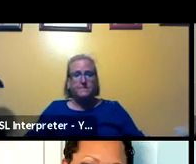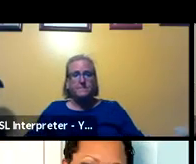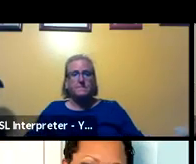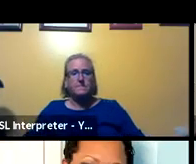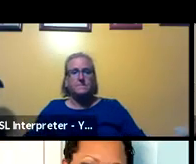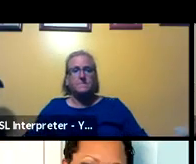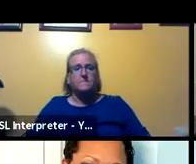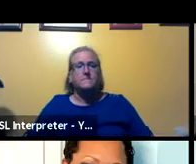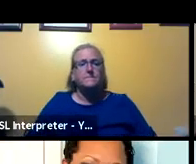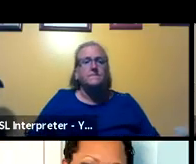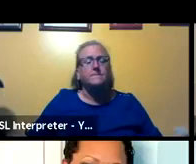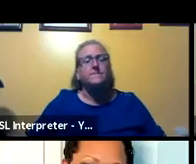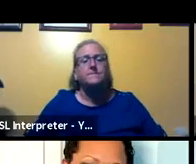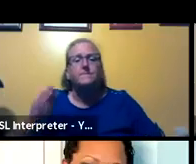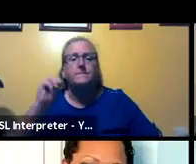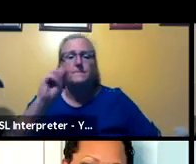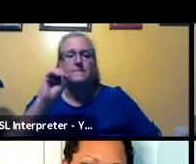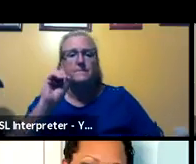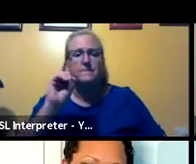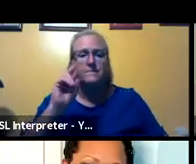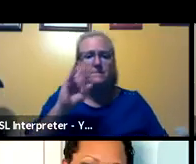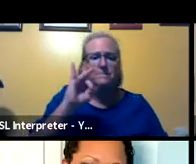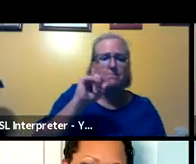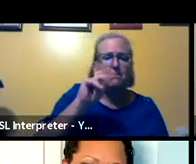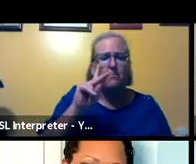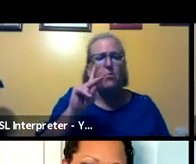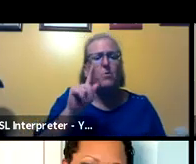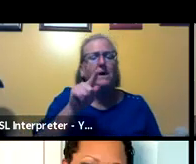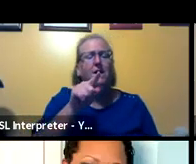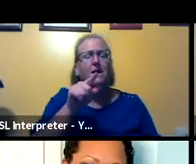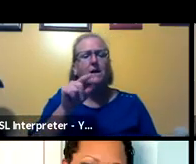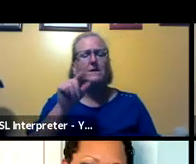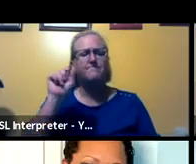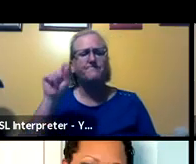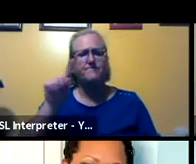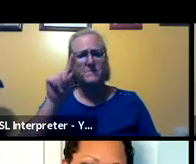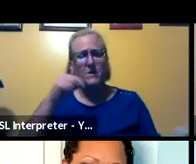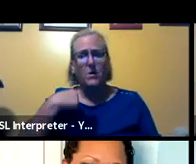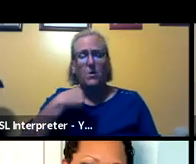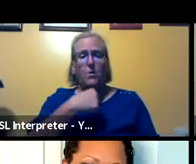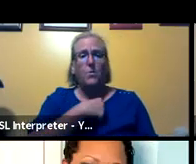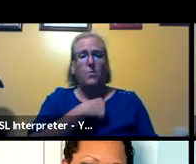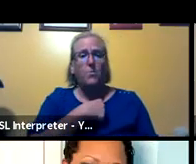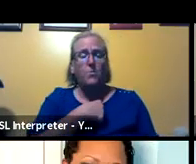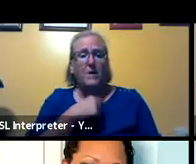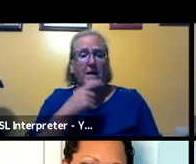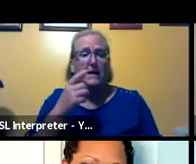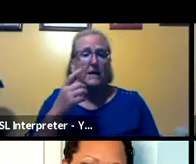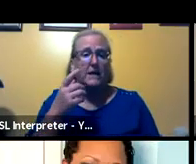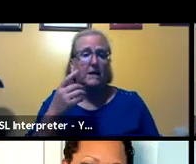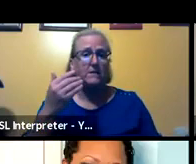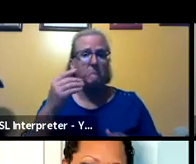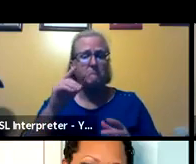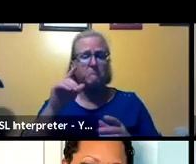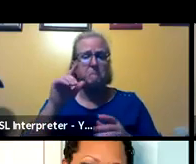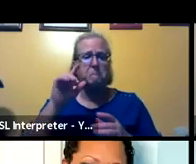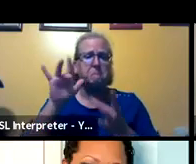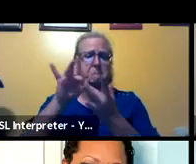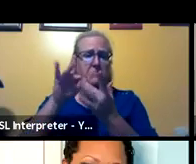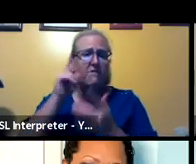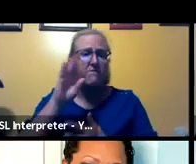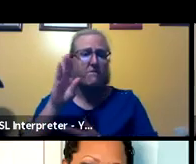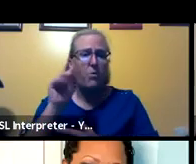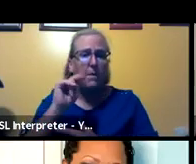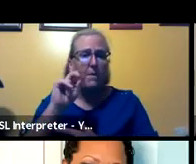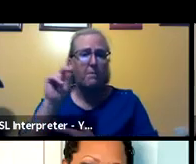question that I think I can find the answer, but maybe you know offhand. I mean, we go out for bonds at a variety of time based on